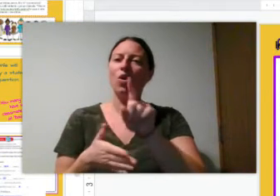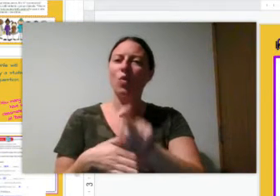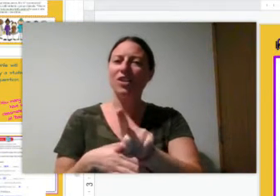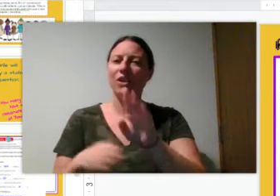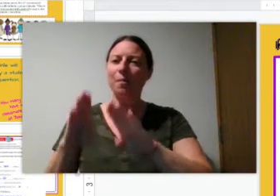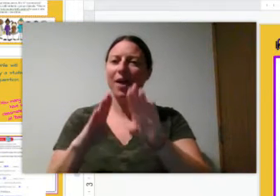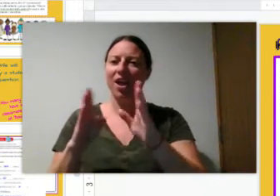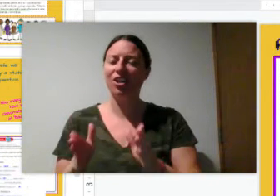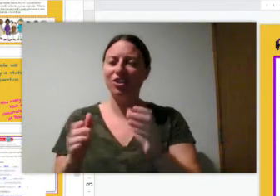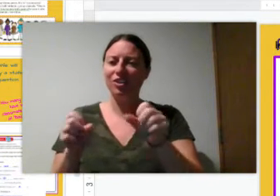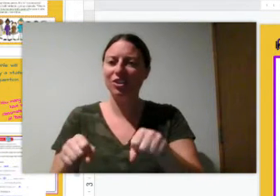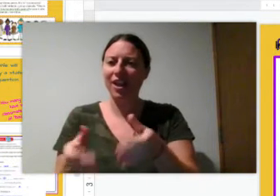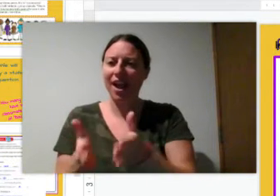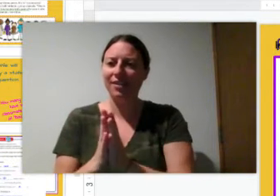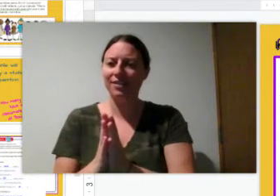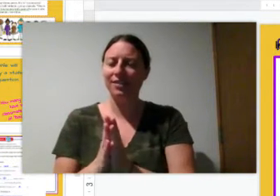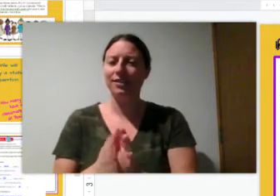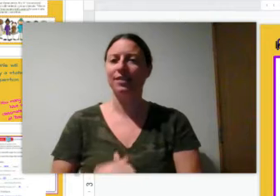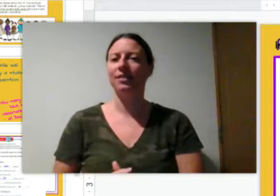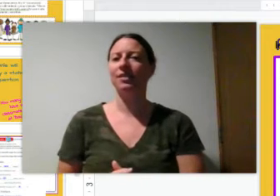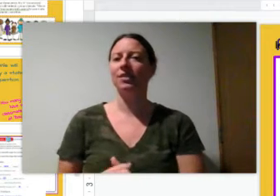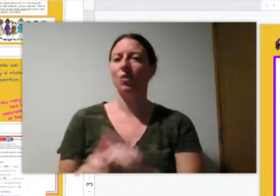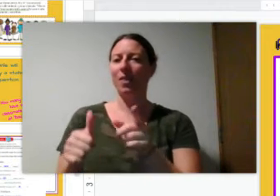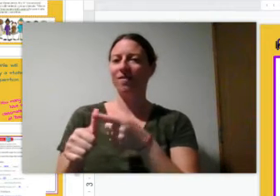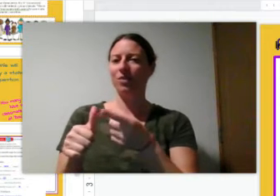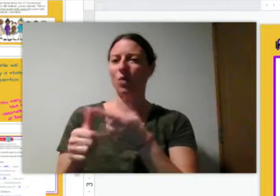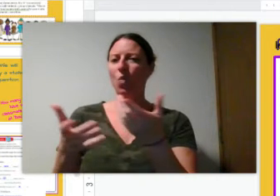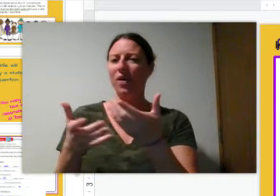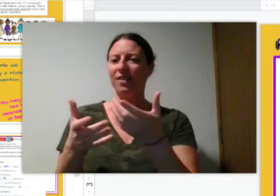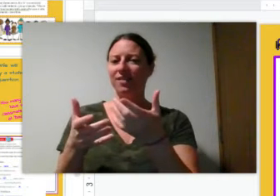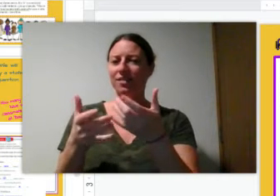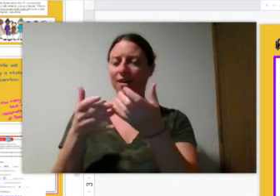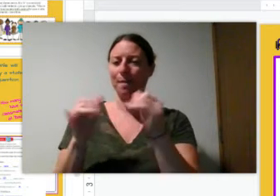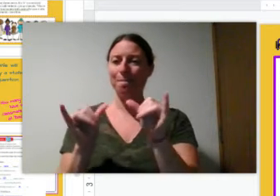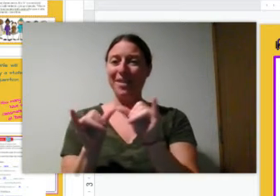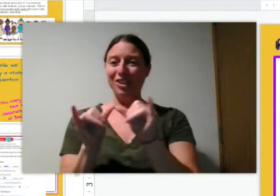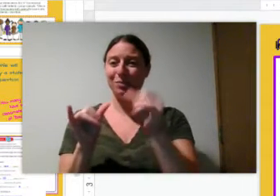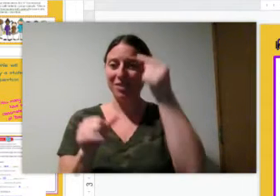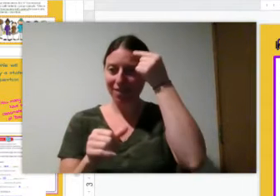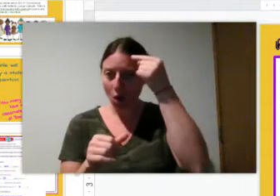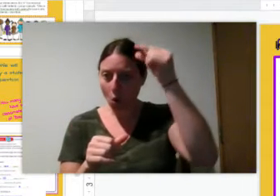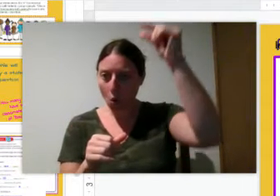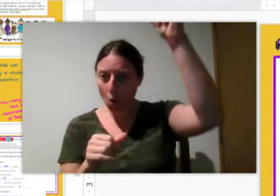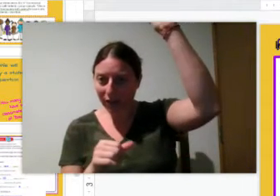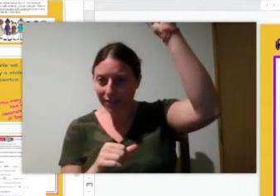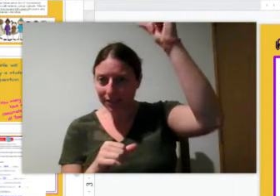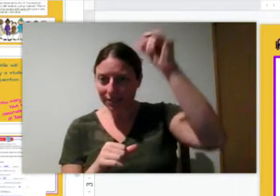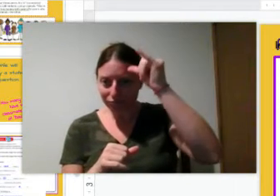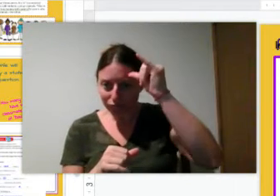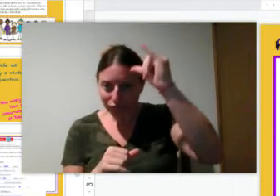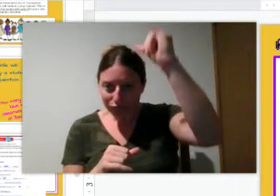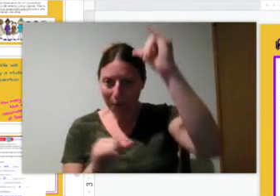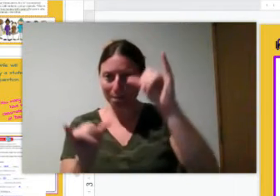The first one says, what is the length in inches of the horns on the bongo that has the longest horns in the